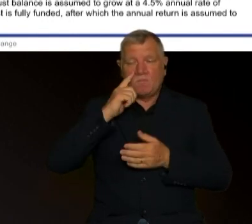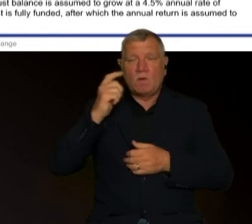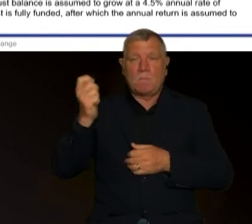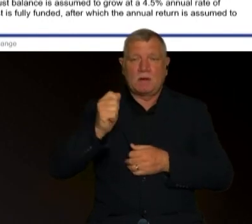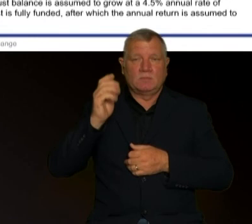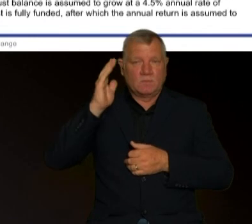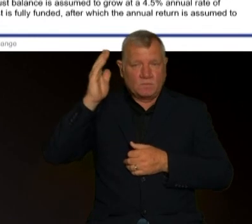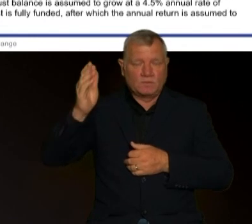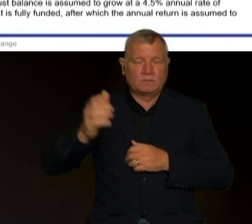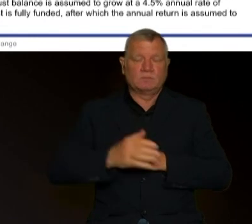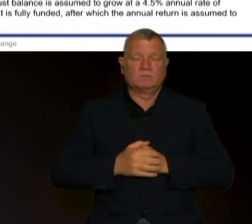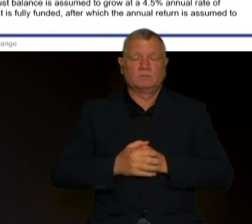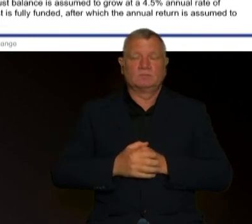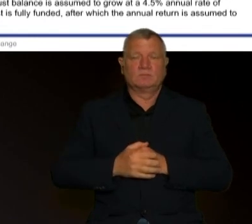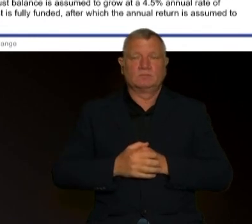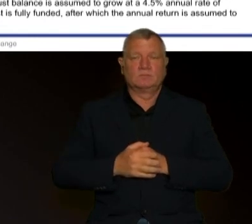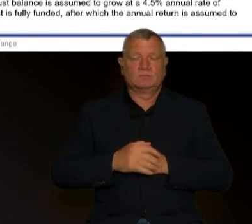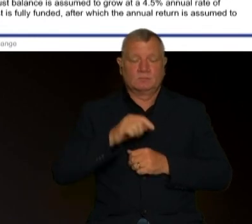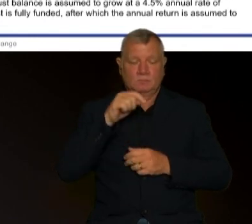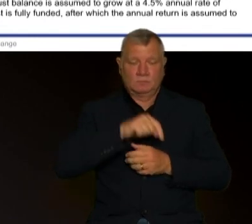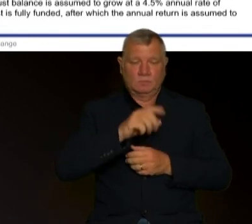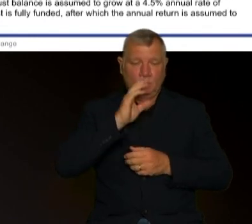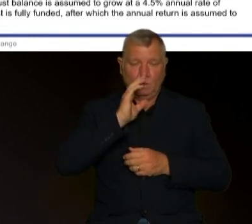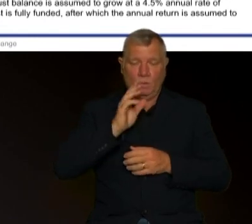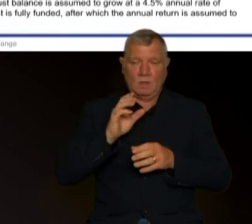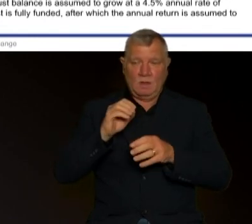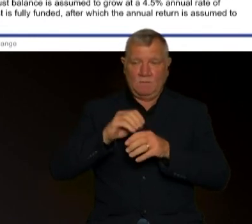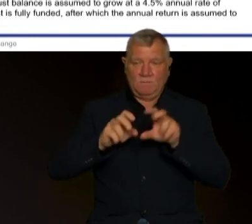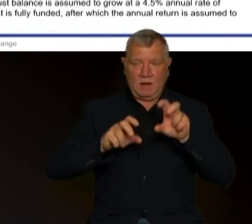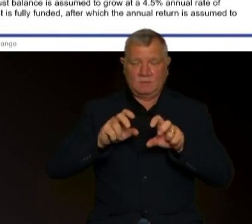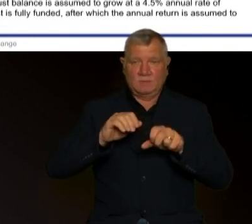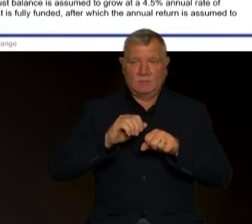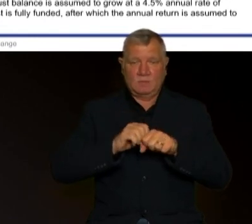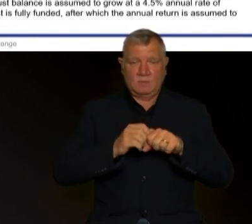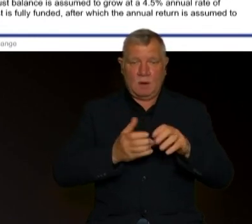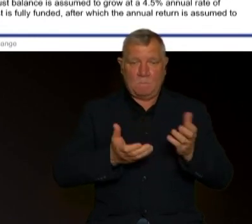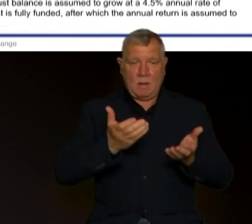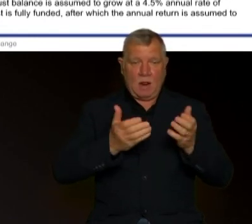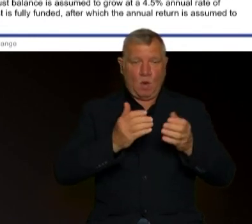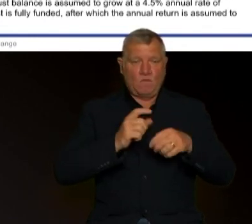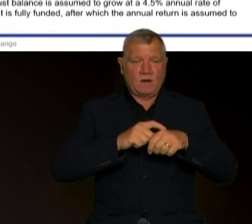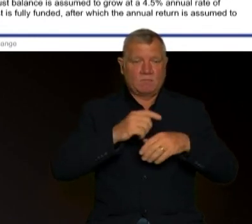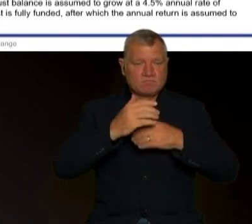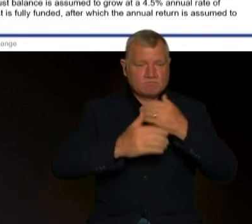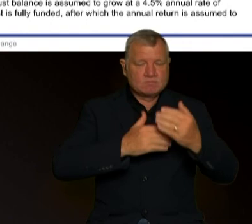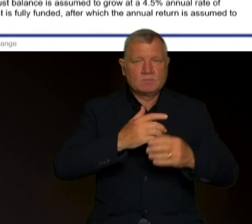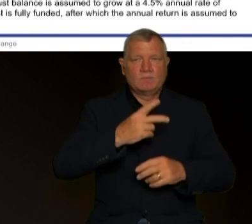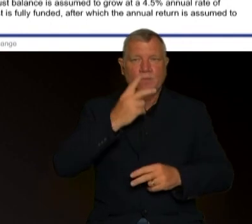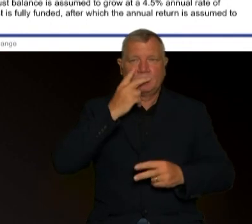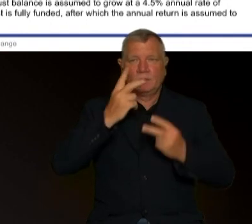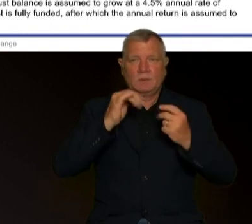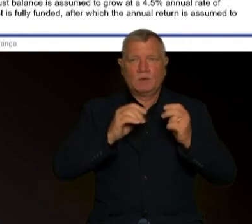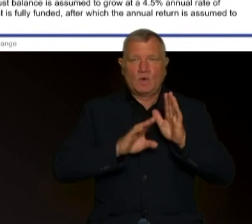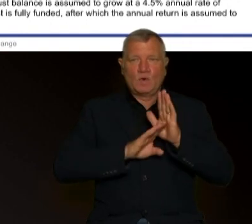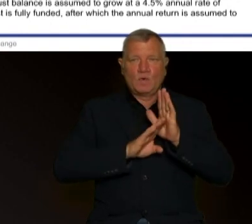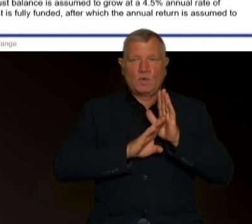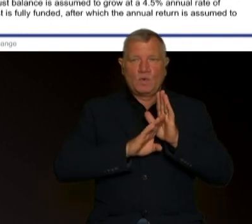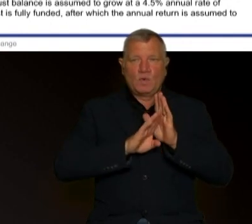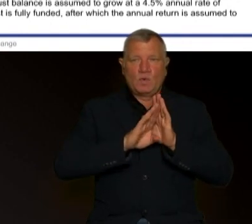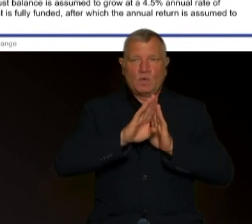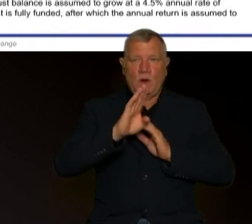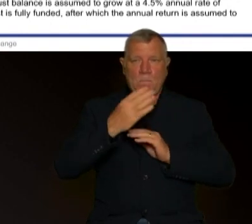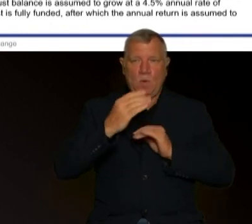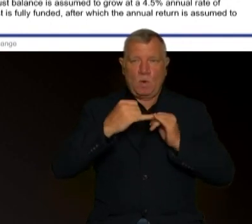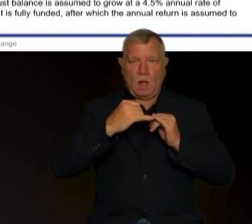payments. Contributions made by the government will be invested to increase the Trust balance over time. You can see this growth over time in the